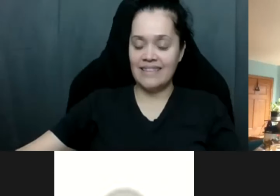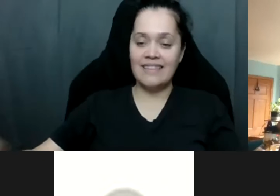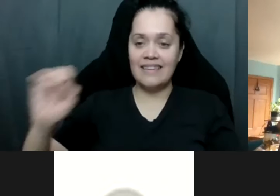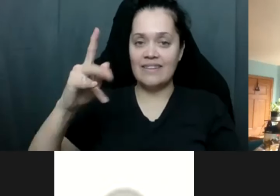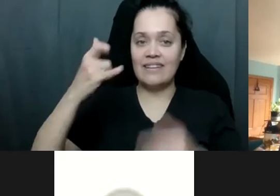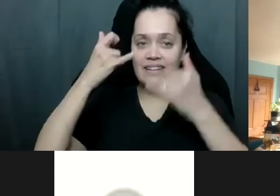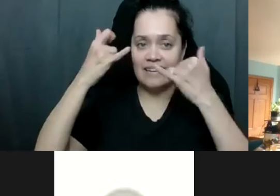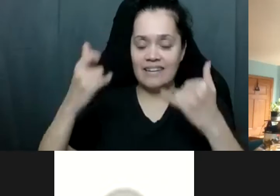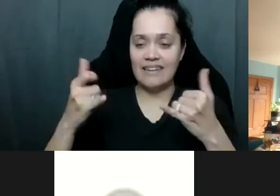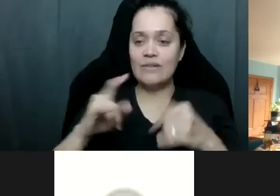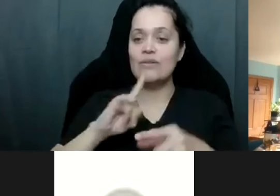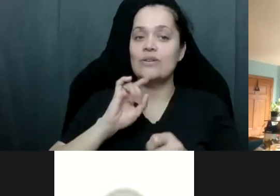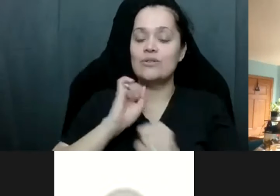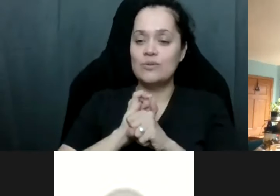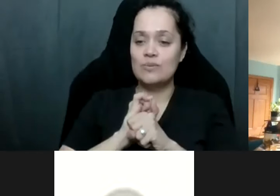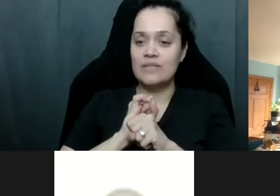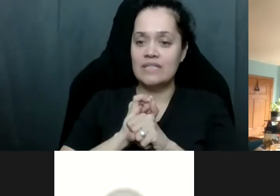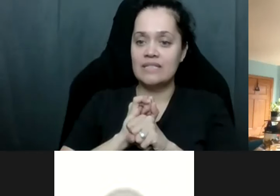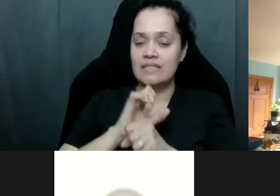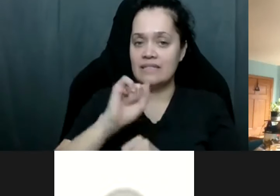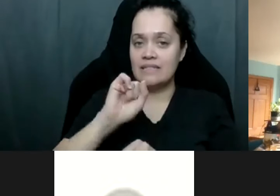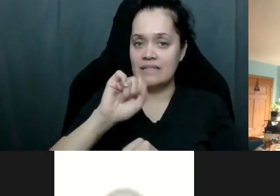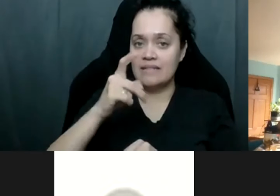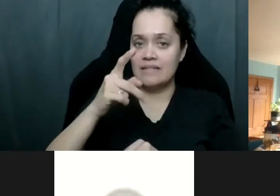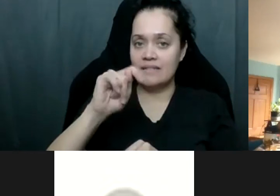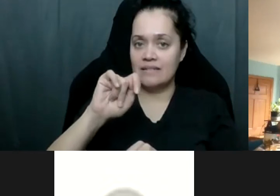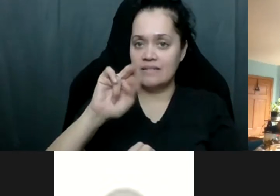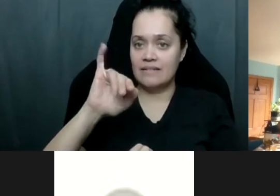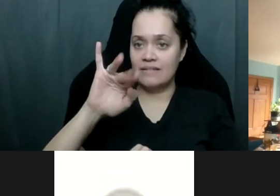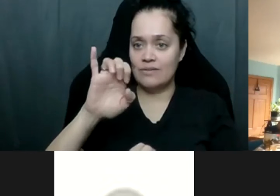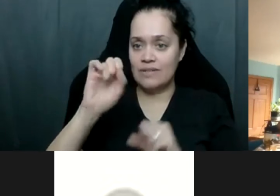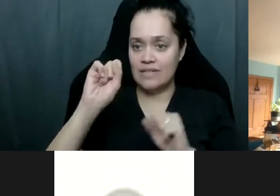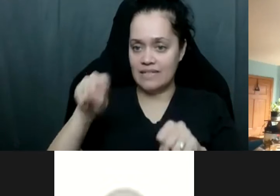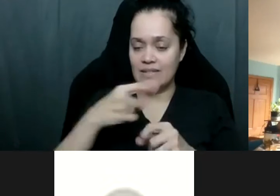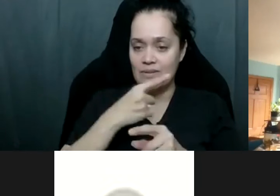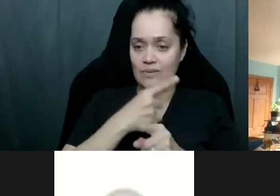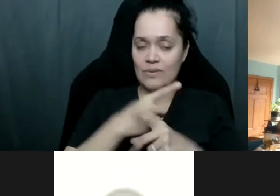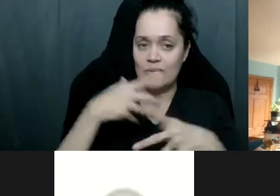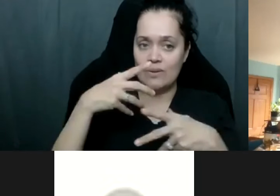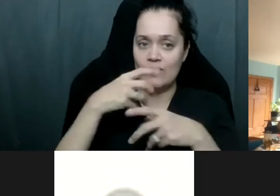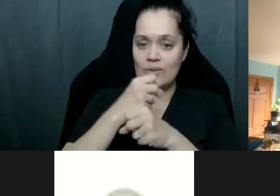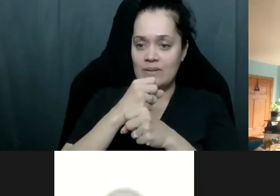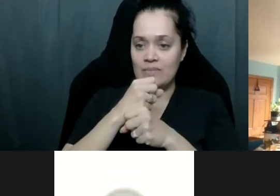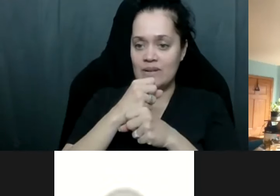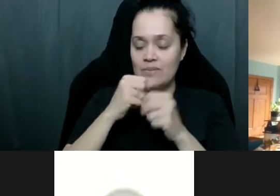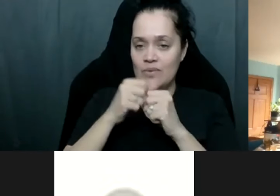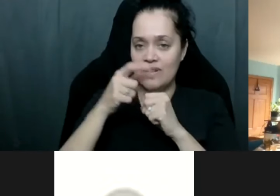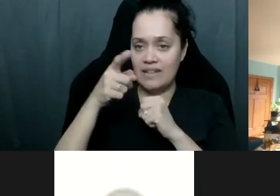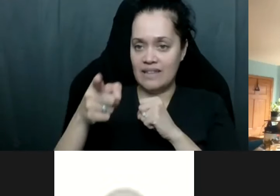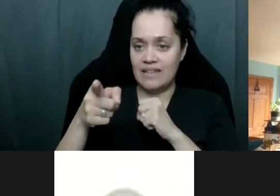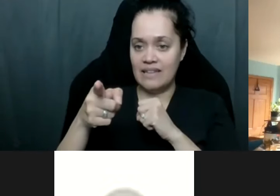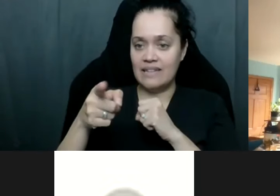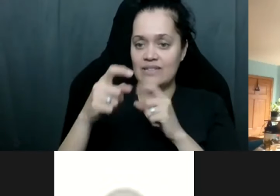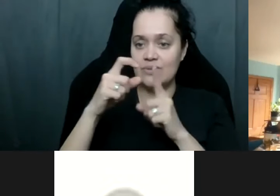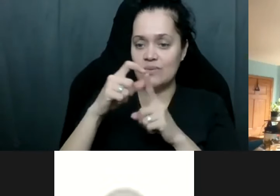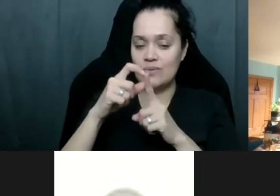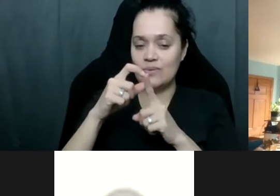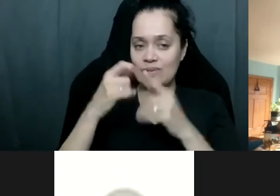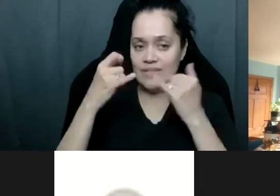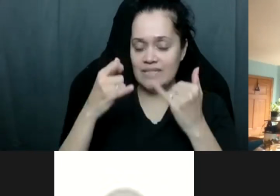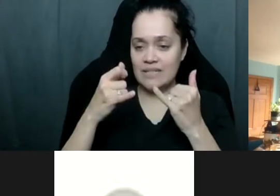Now we can really strine, can't we? Yes. We'll wrap up with these miscellaneous words